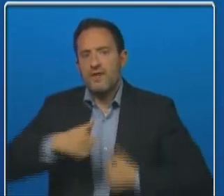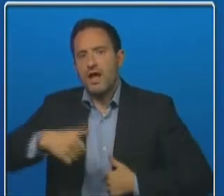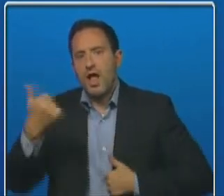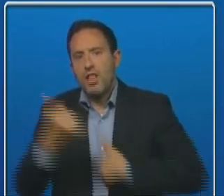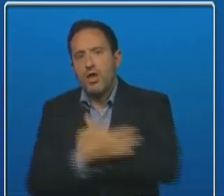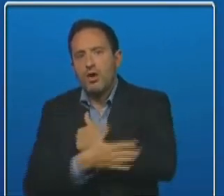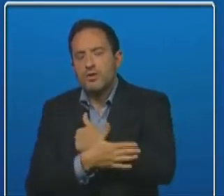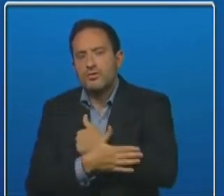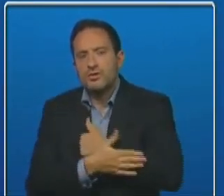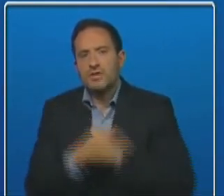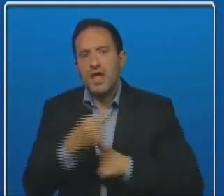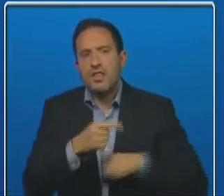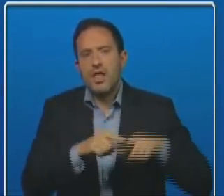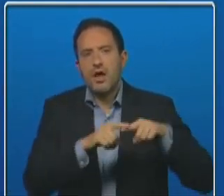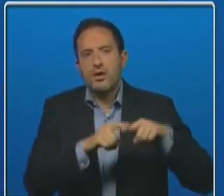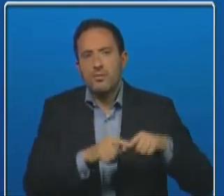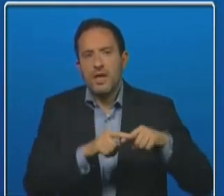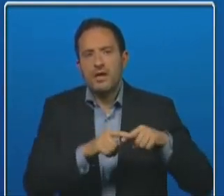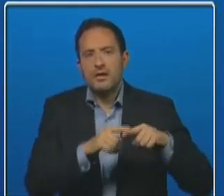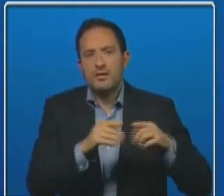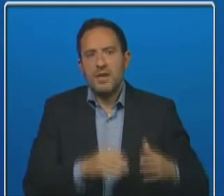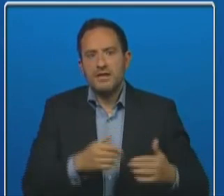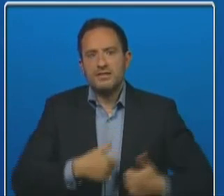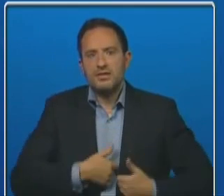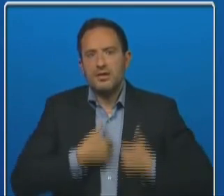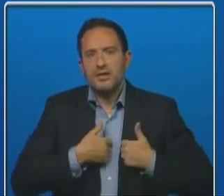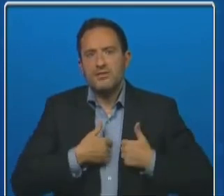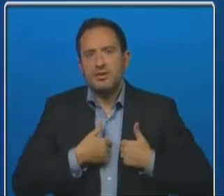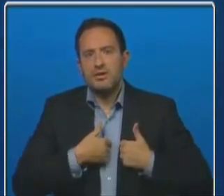dependents living with them who are allocated to a home state.